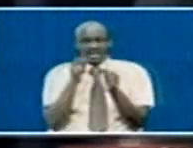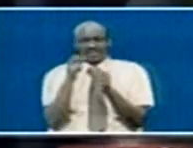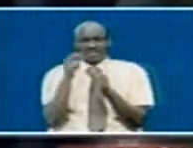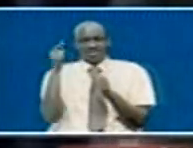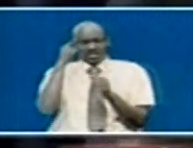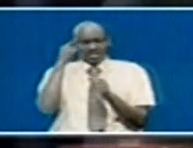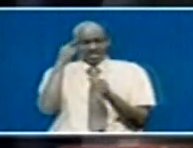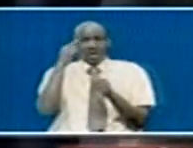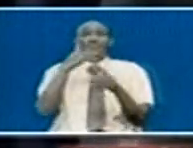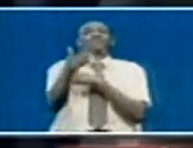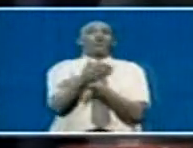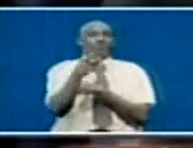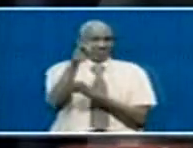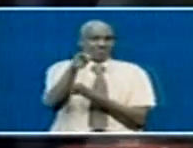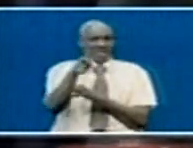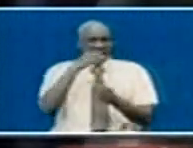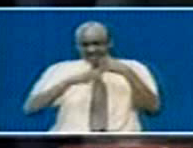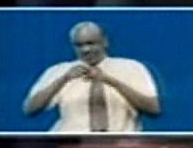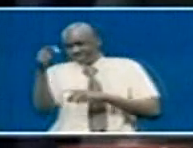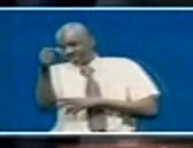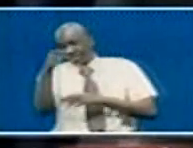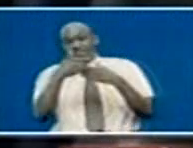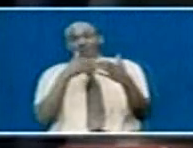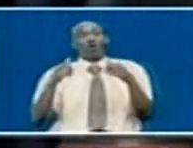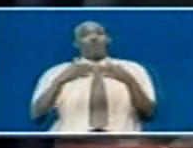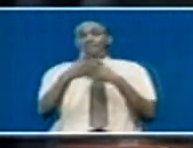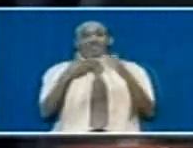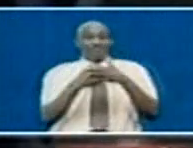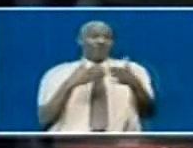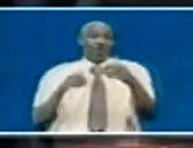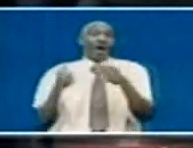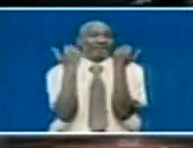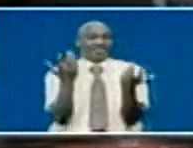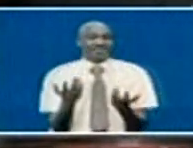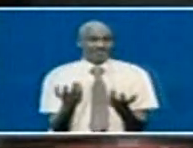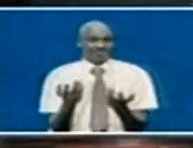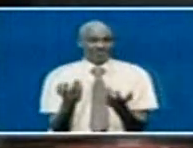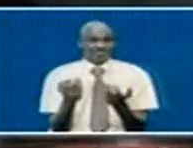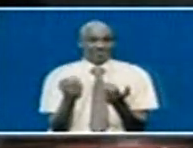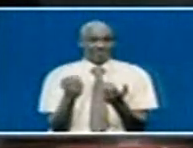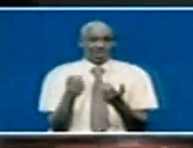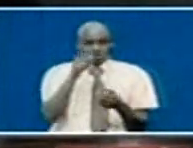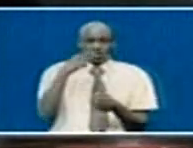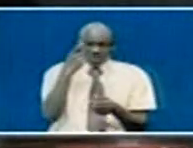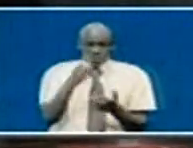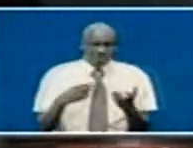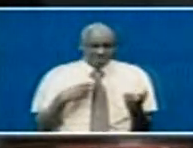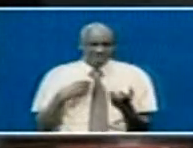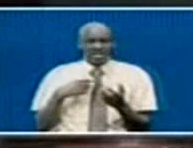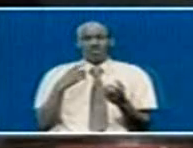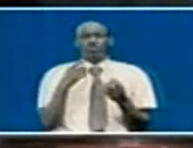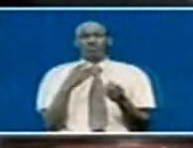anticipate any activity by these jihadist groups. I was about to say, because for the most